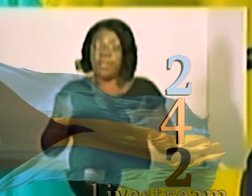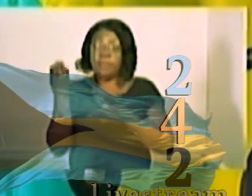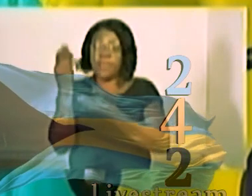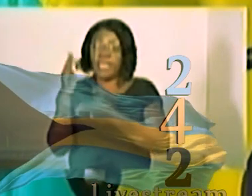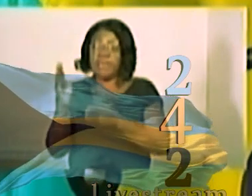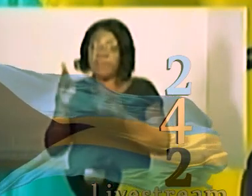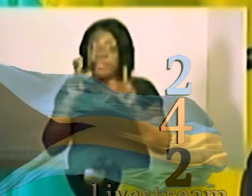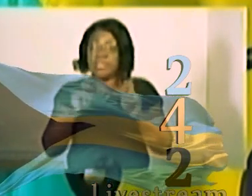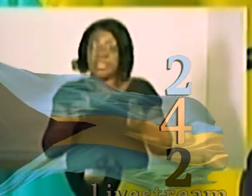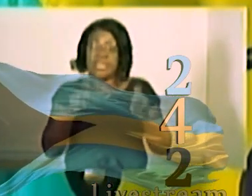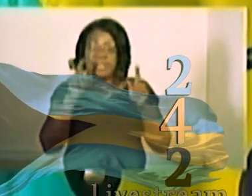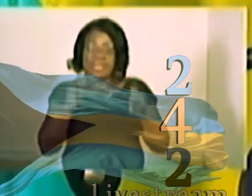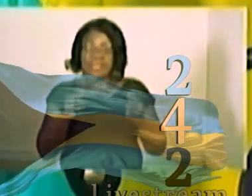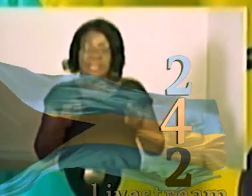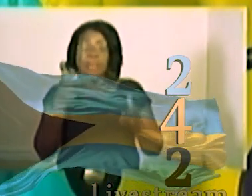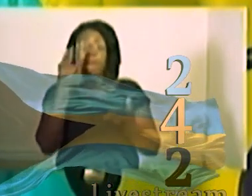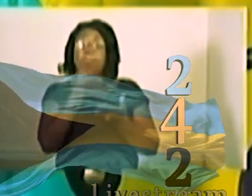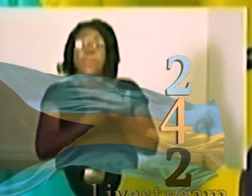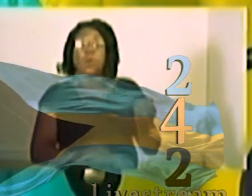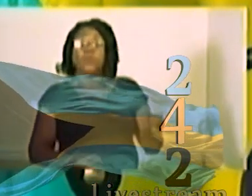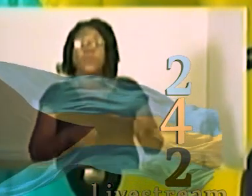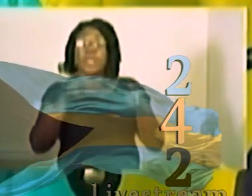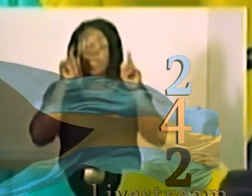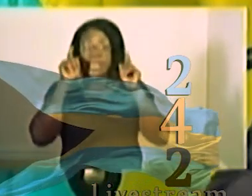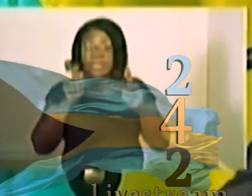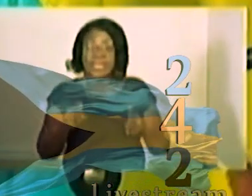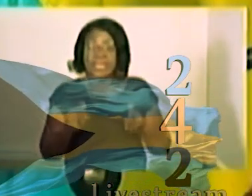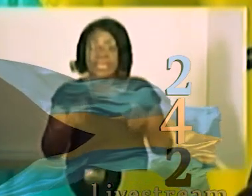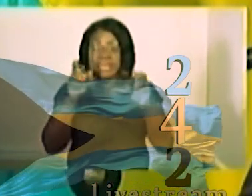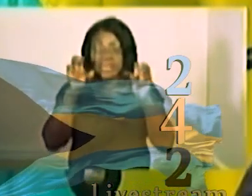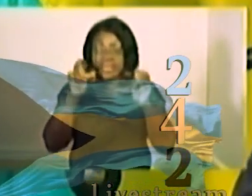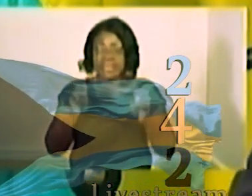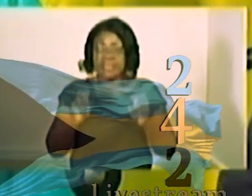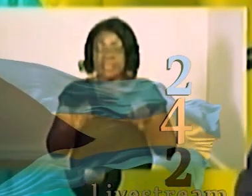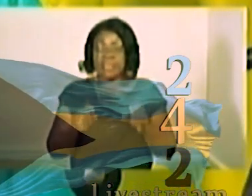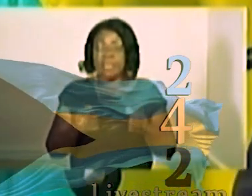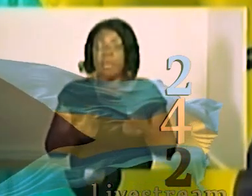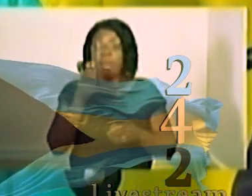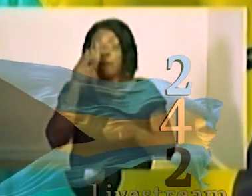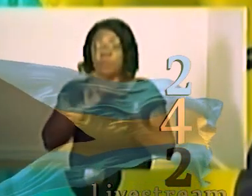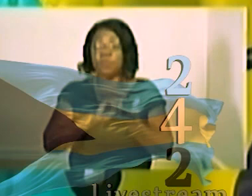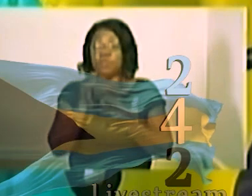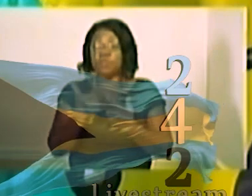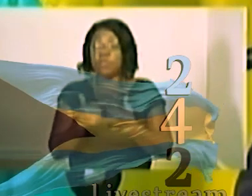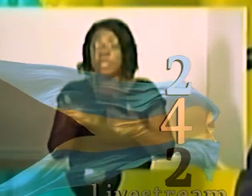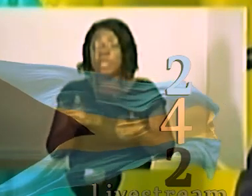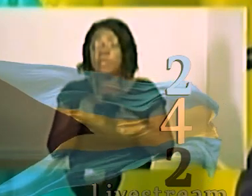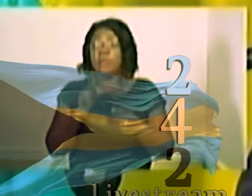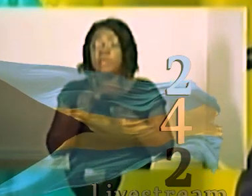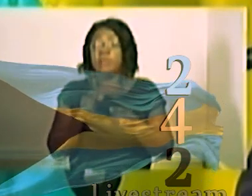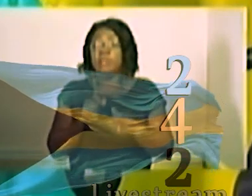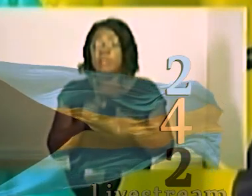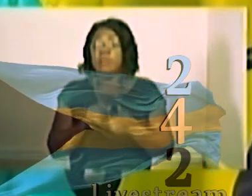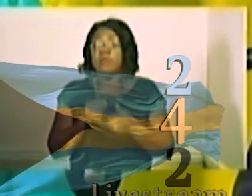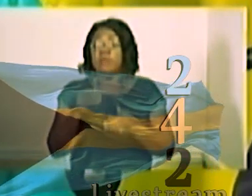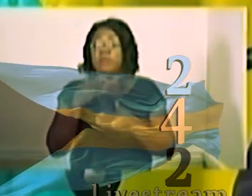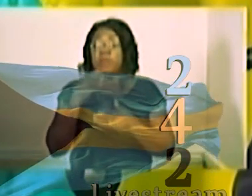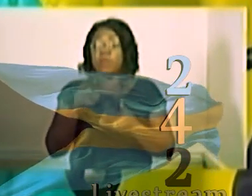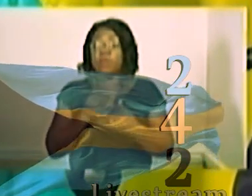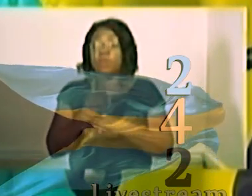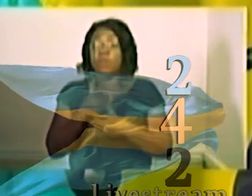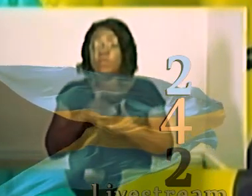Both required a COVID testing. If you're talking about up to July 1st, we've not thought that far yet.